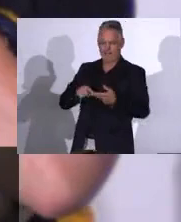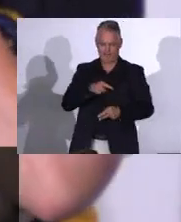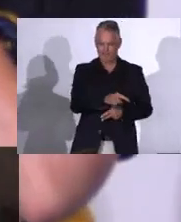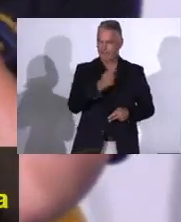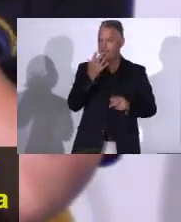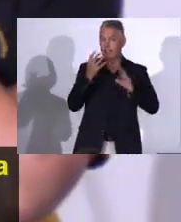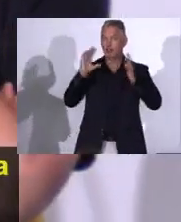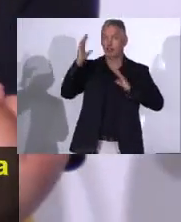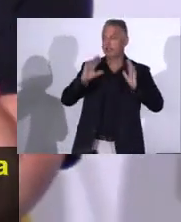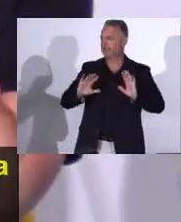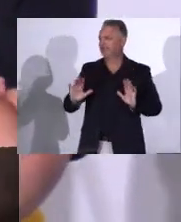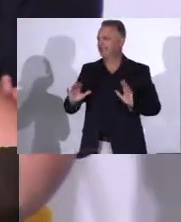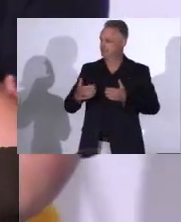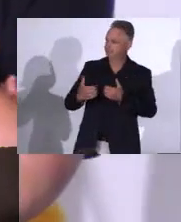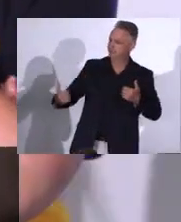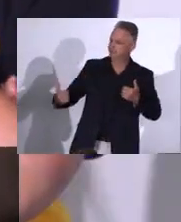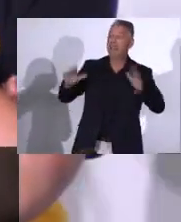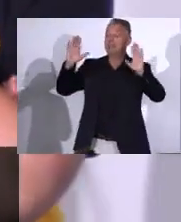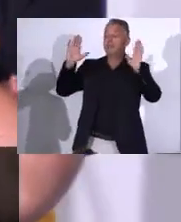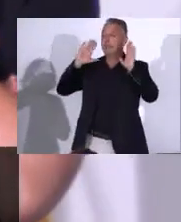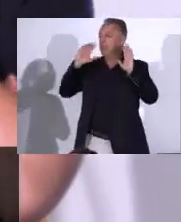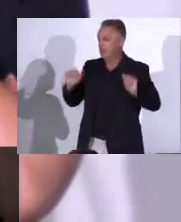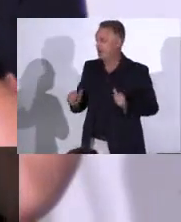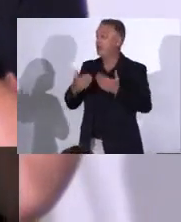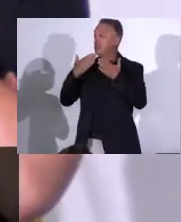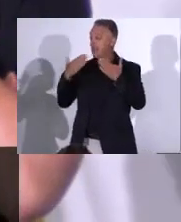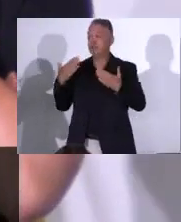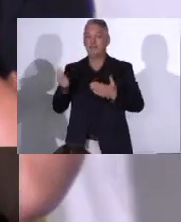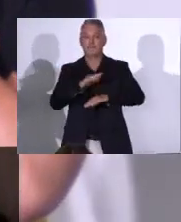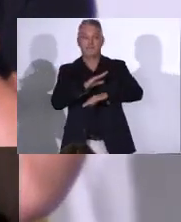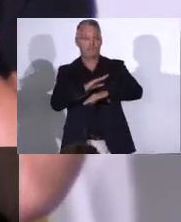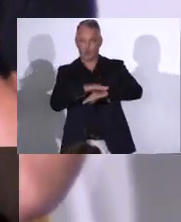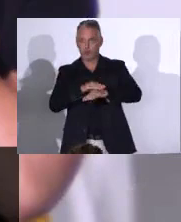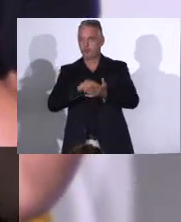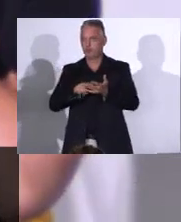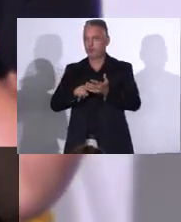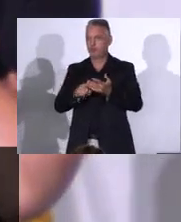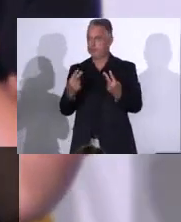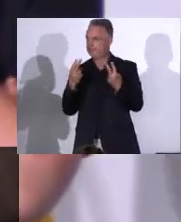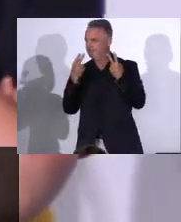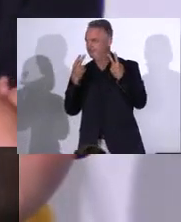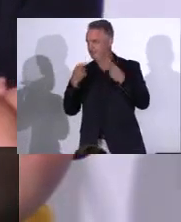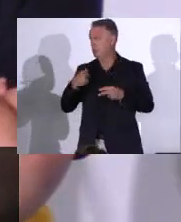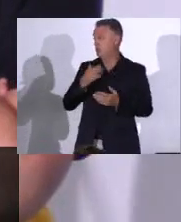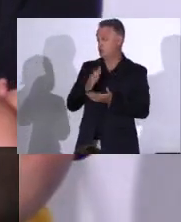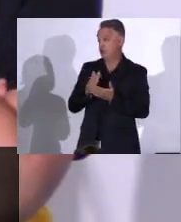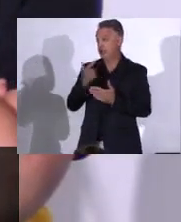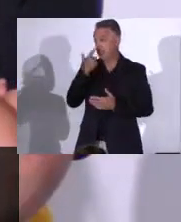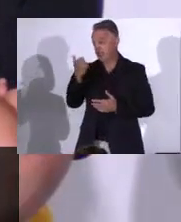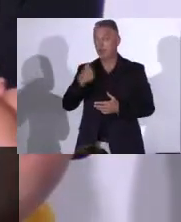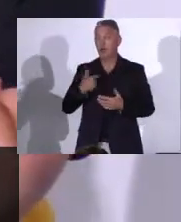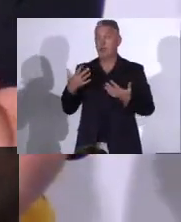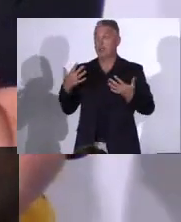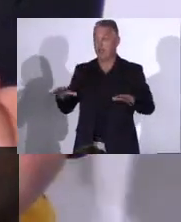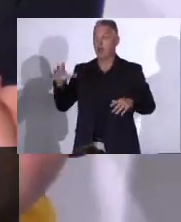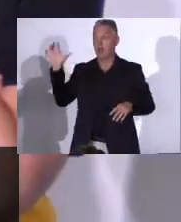Anyway, we thank you for the opportunity for coming to speak today. We were really lucky enough this year to win the